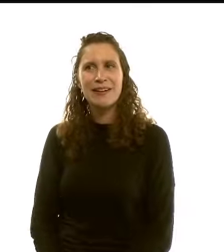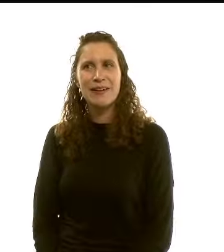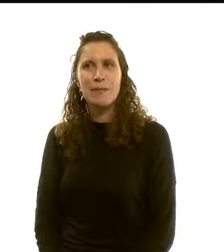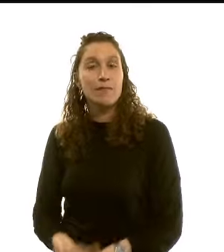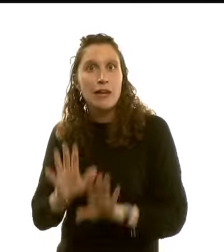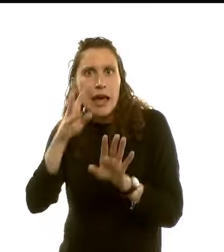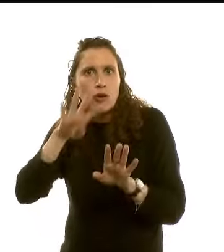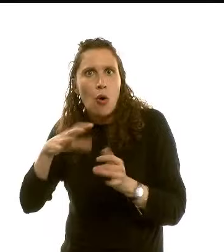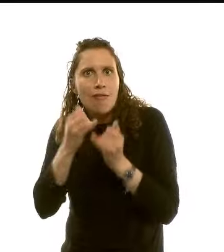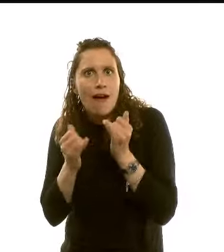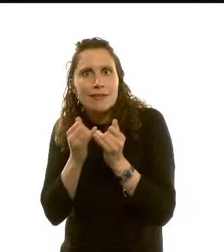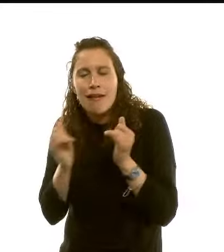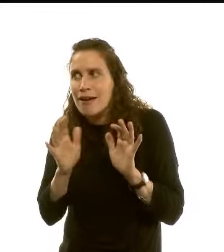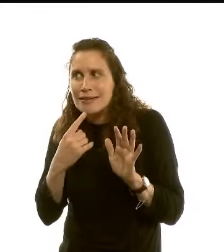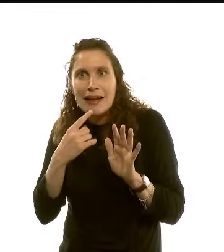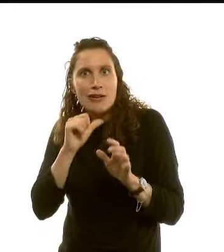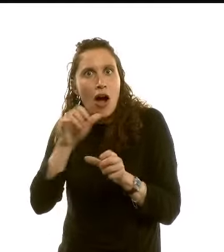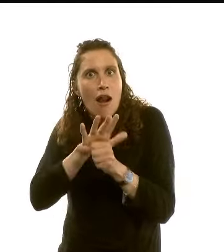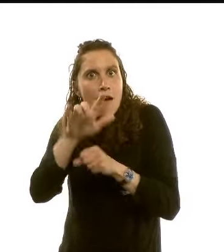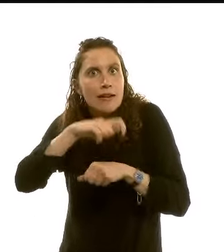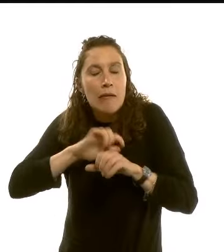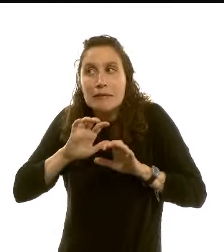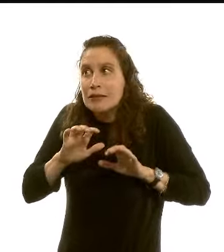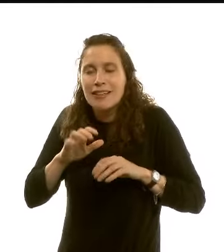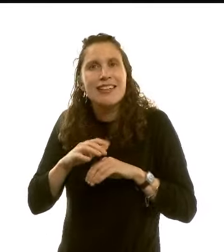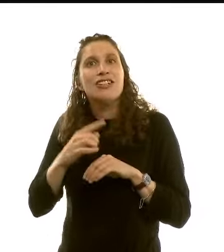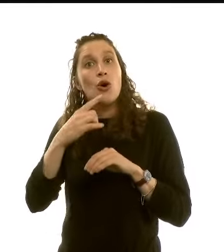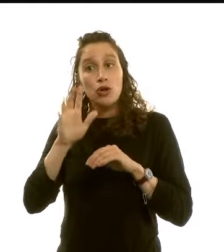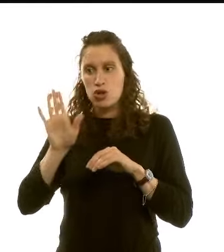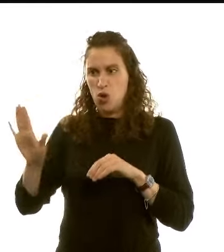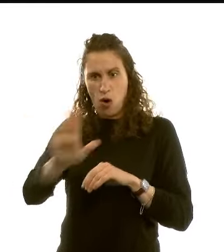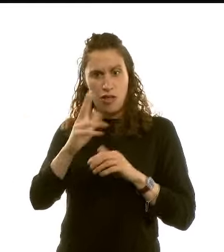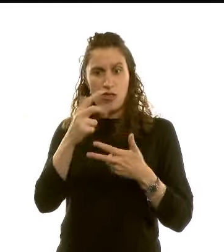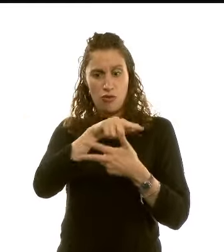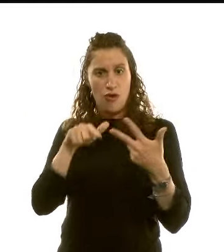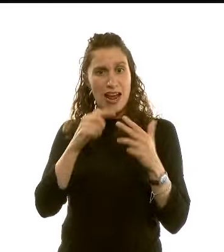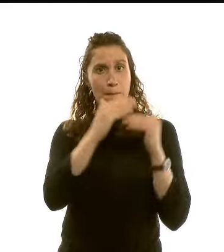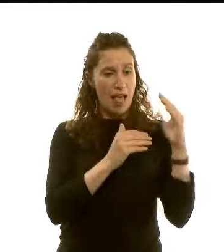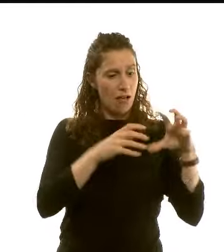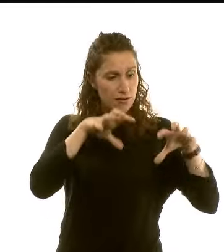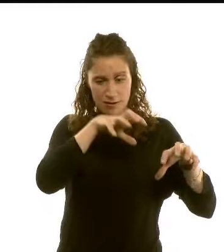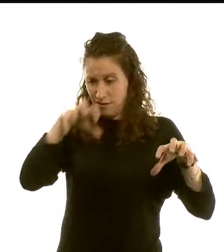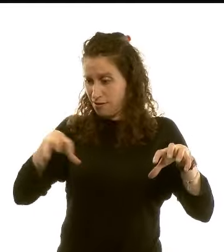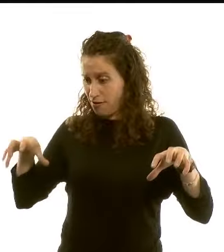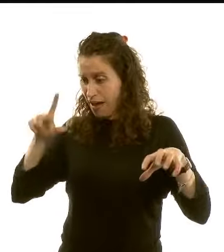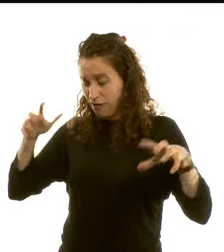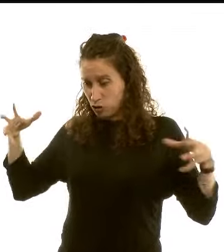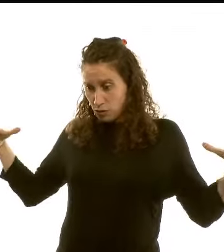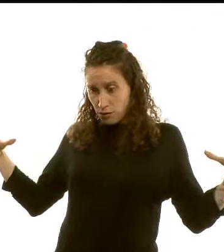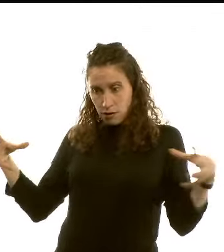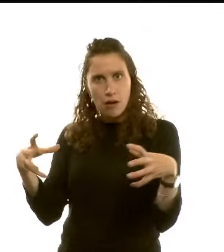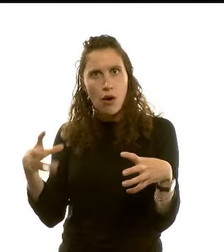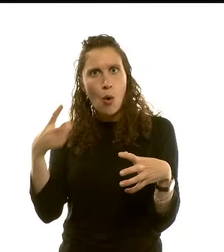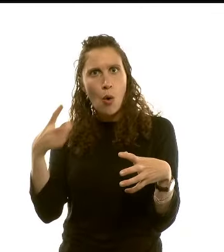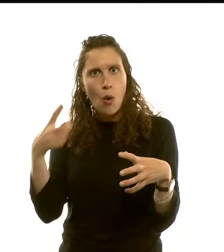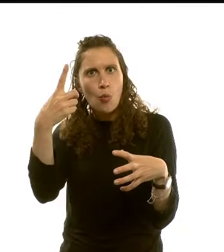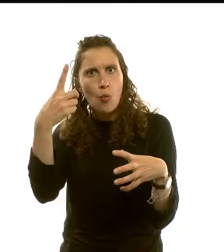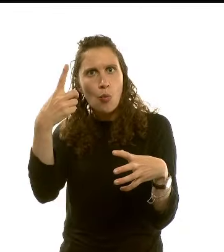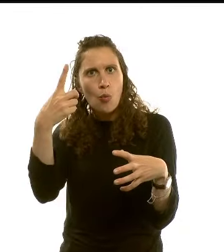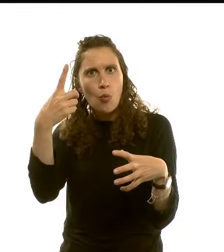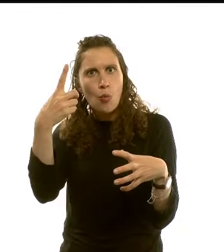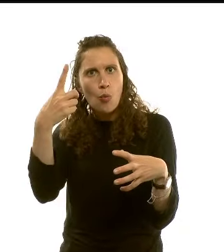Ignore that last part. Like Will said, we want you to bring all together your builds in one final great creation, all right? Yeah, but teams, what's it going